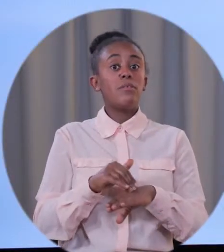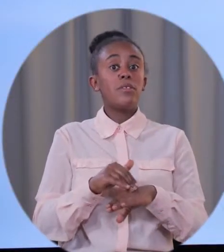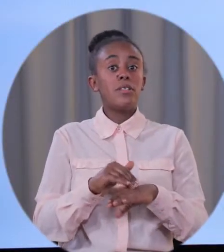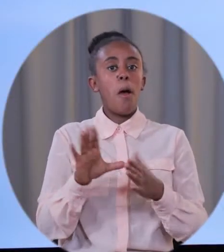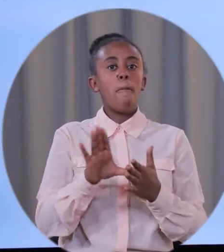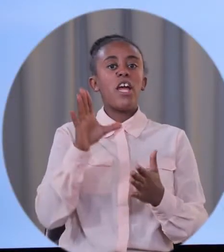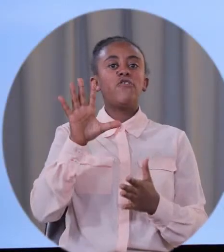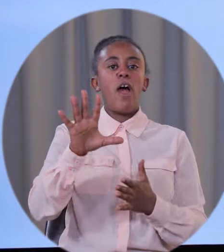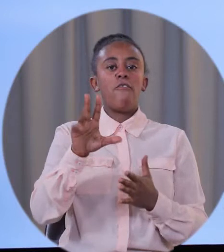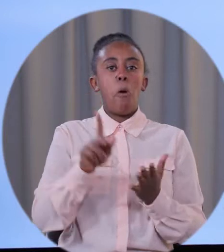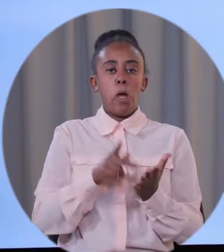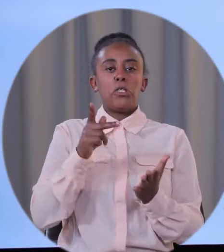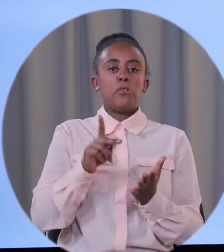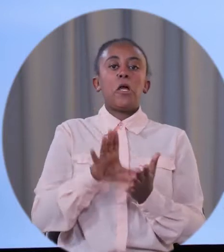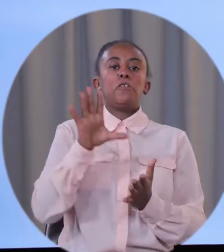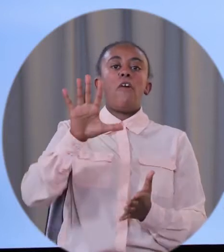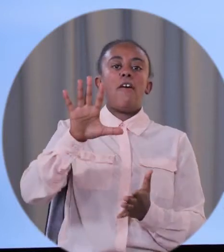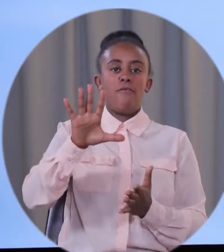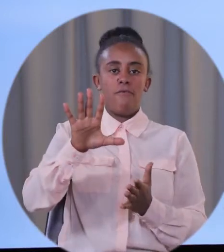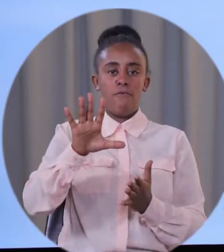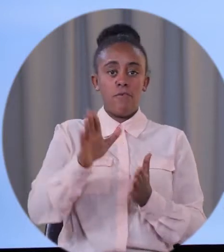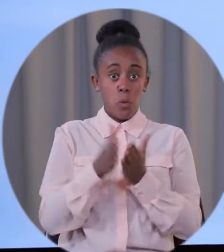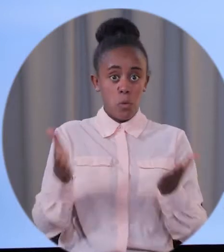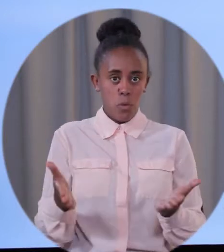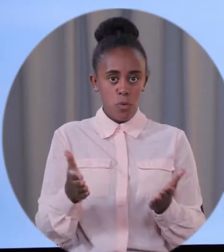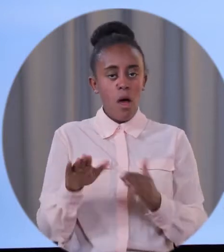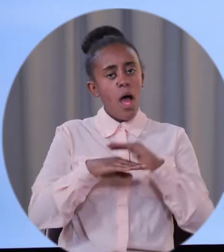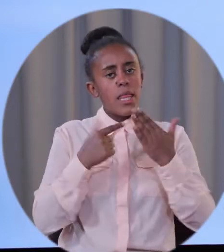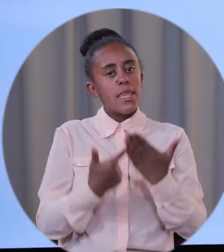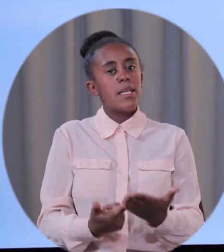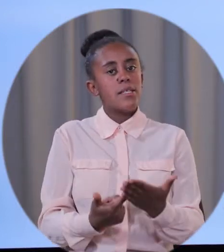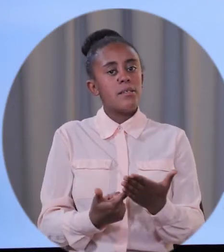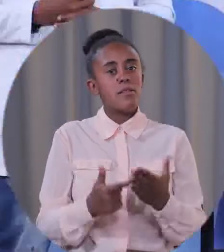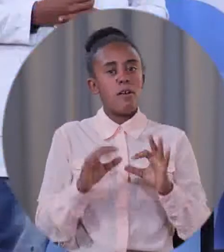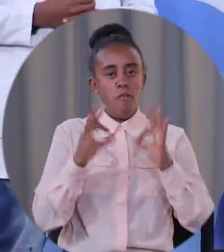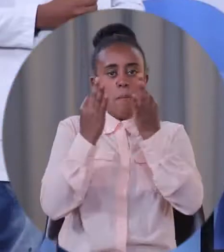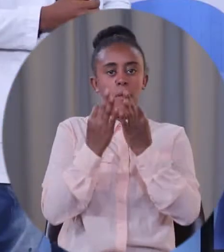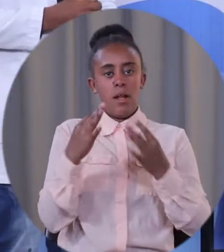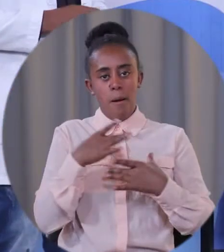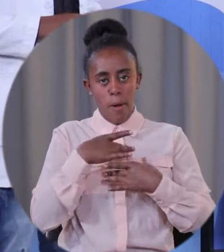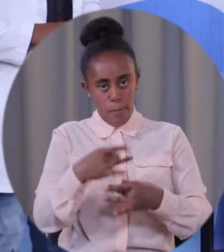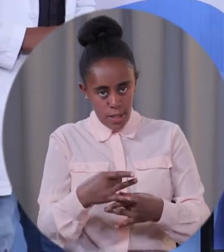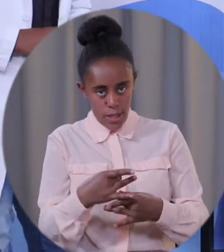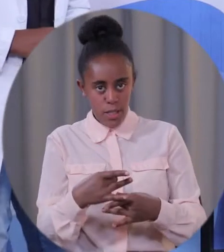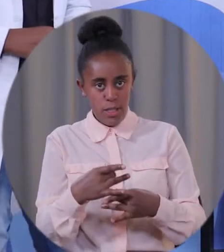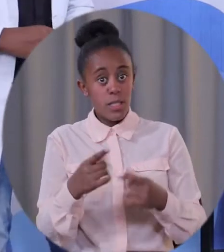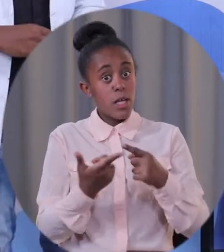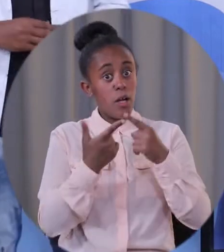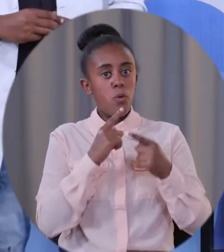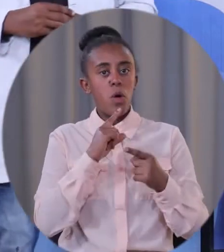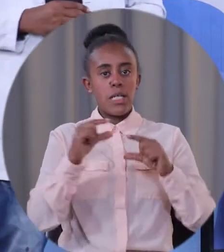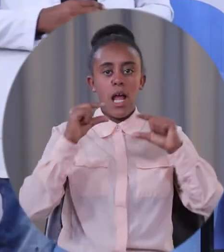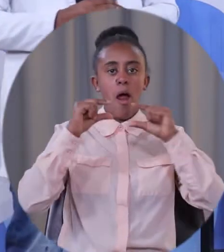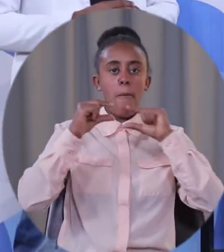page 5 on your textbook. Under this, we try to describe family members. The second one is